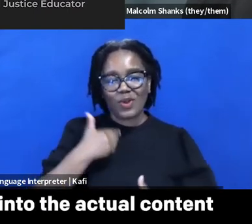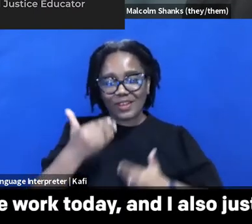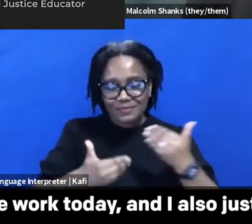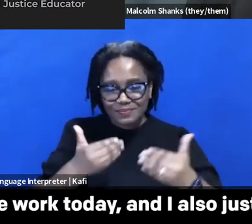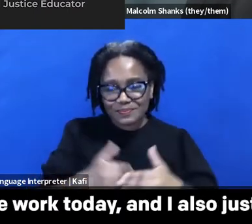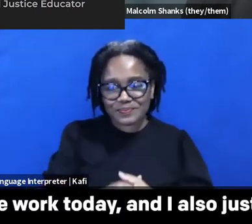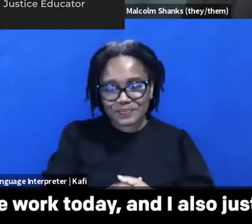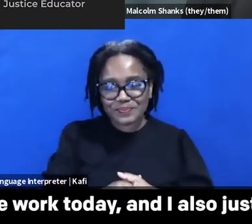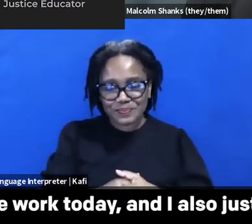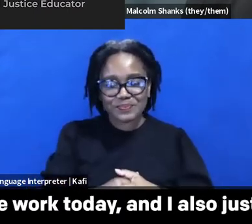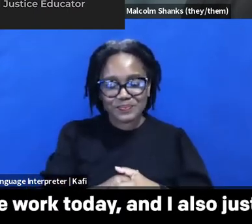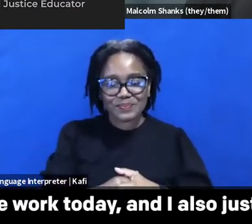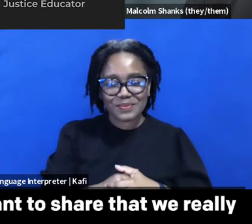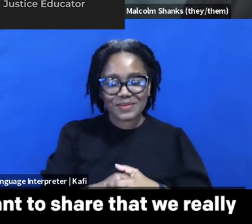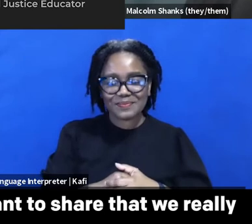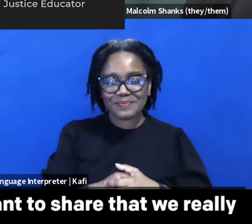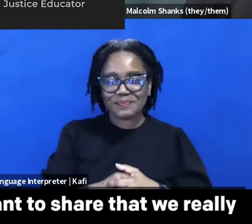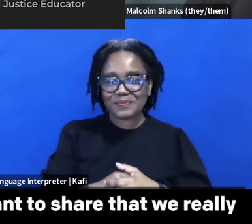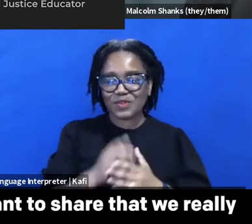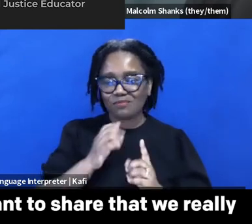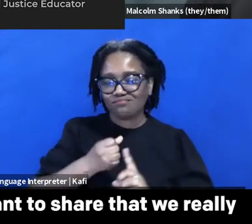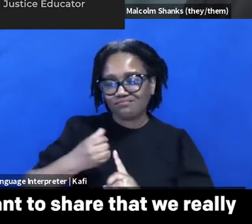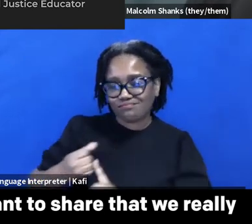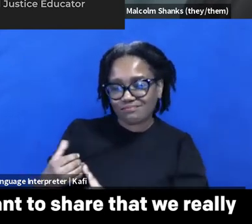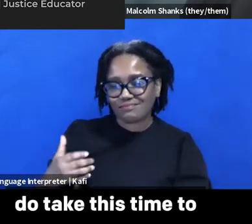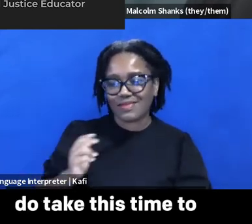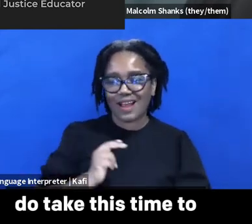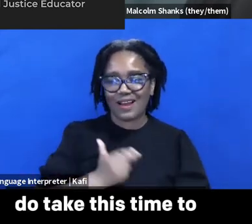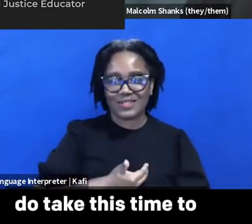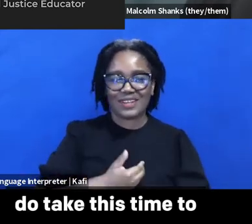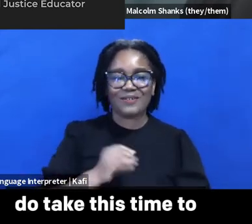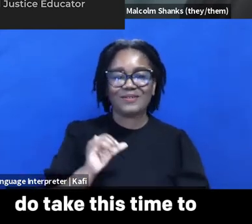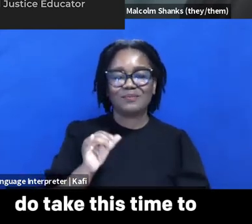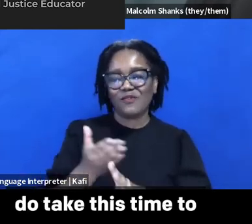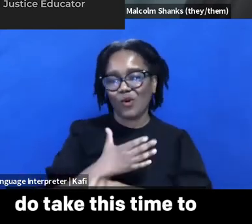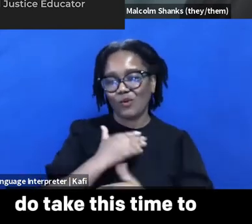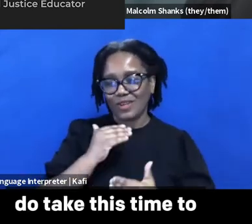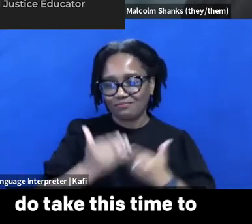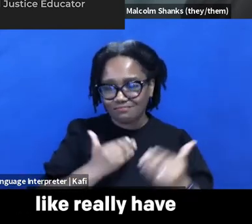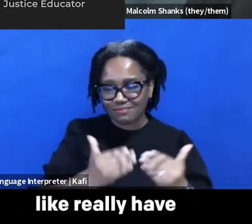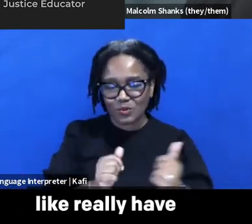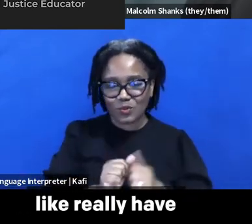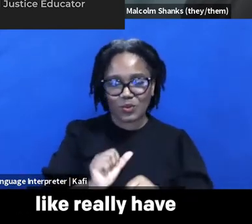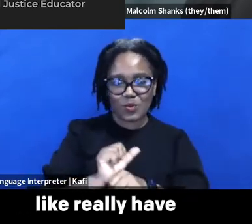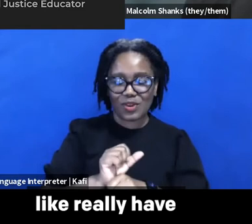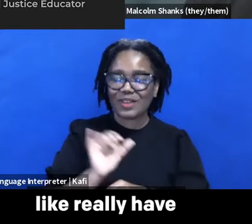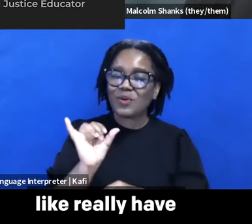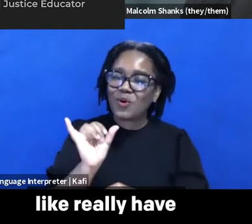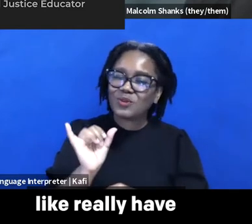into the actual content of the work today. And I really also just want to share that, we really do take this time